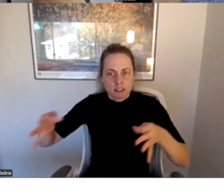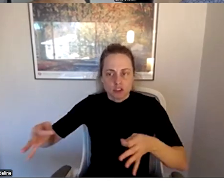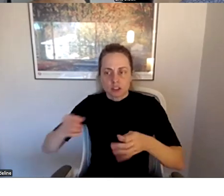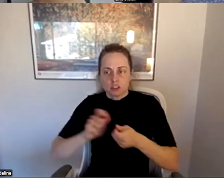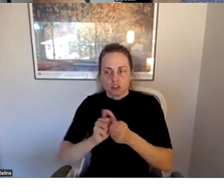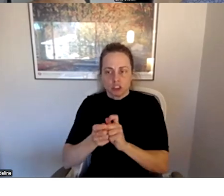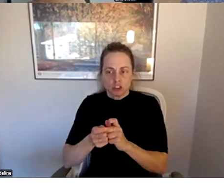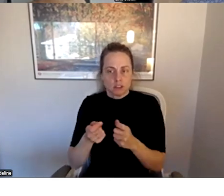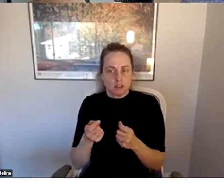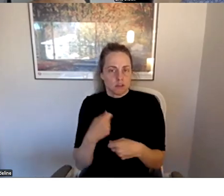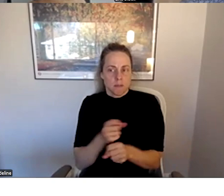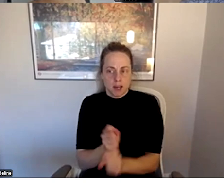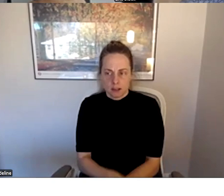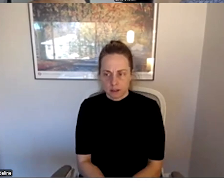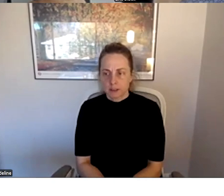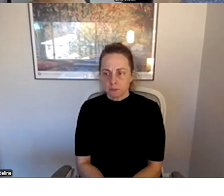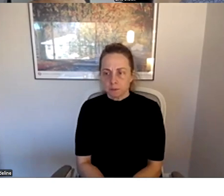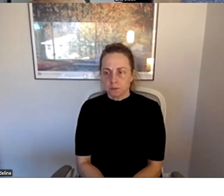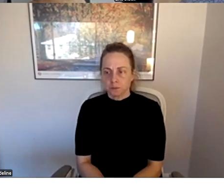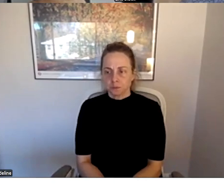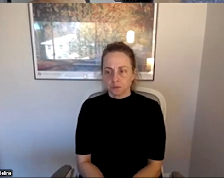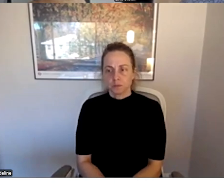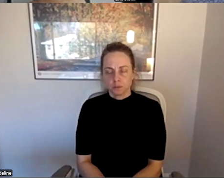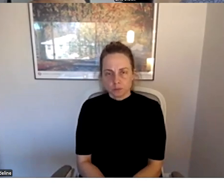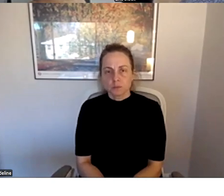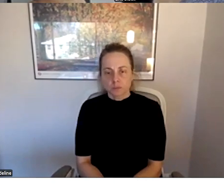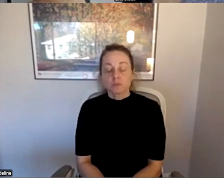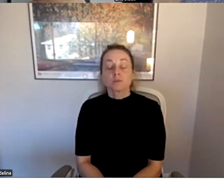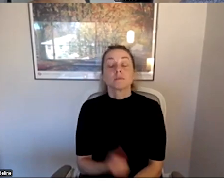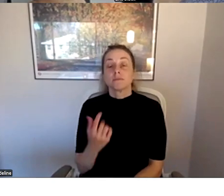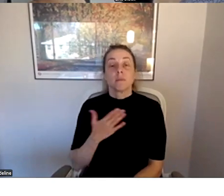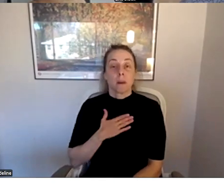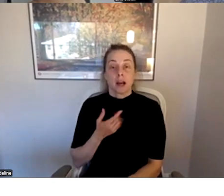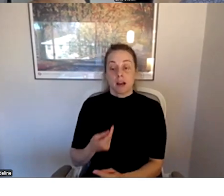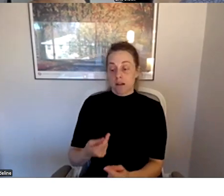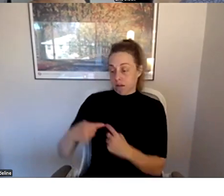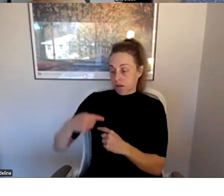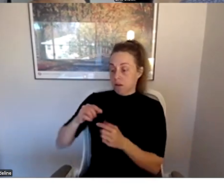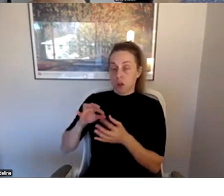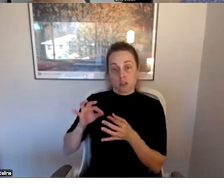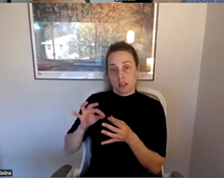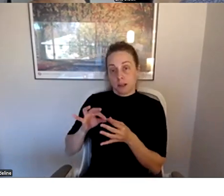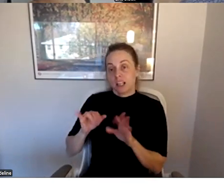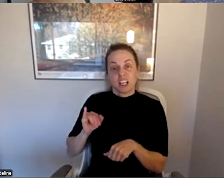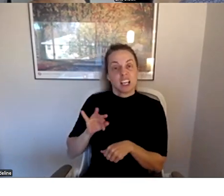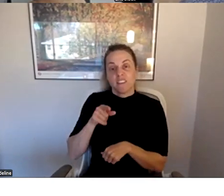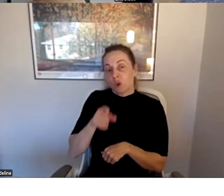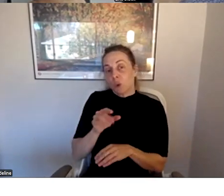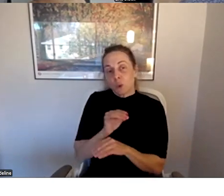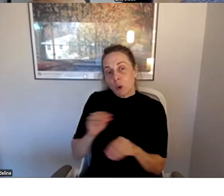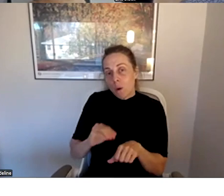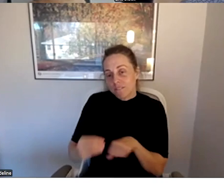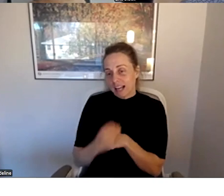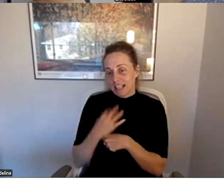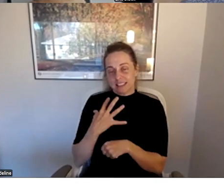are being made. Because again, you know, I go back to my other previous statement, if you're not being affected by it or someone you know isn't being